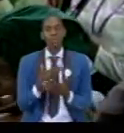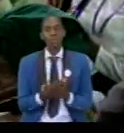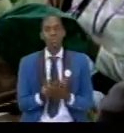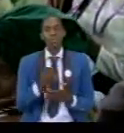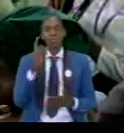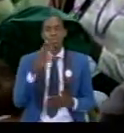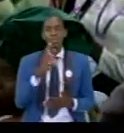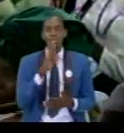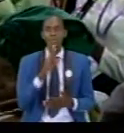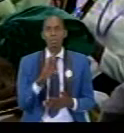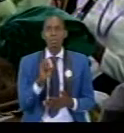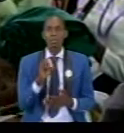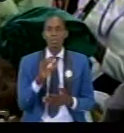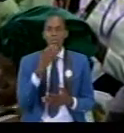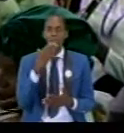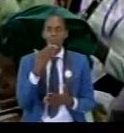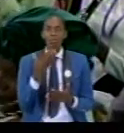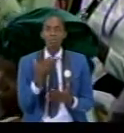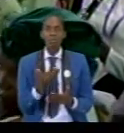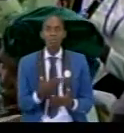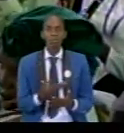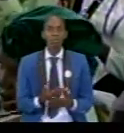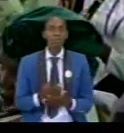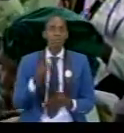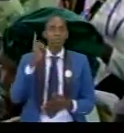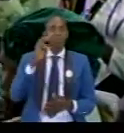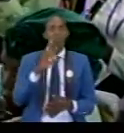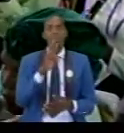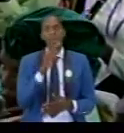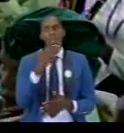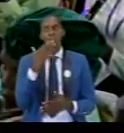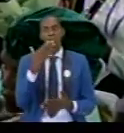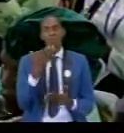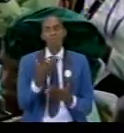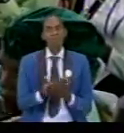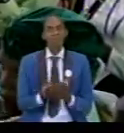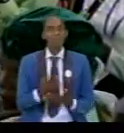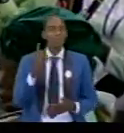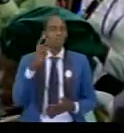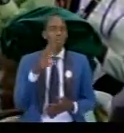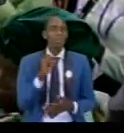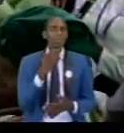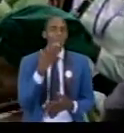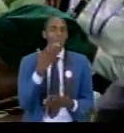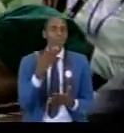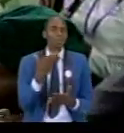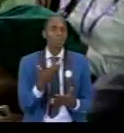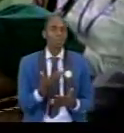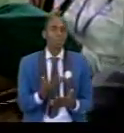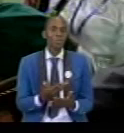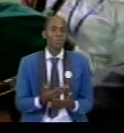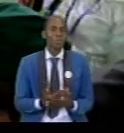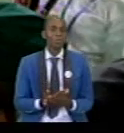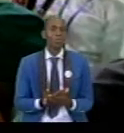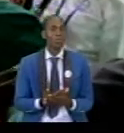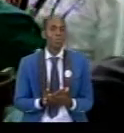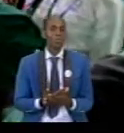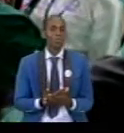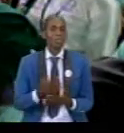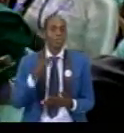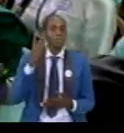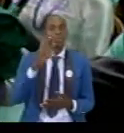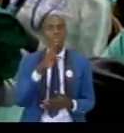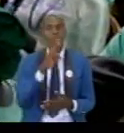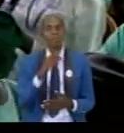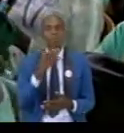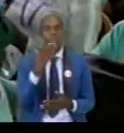it. God has saved you. You can also testify. The healing, the miracle, the conversion, the restoration,